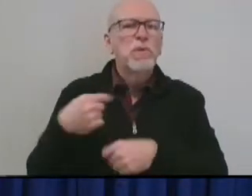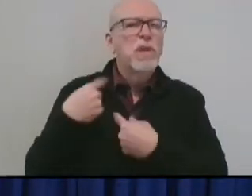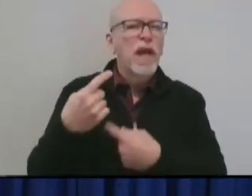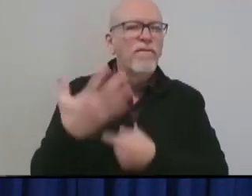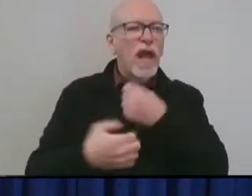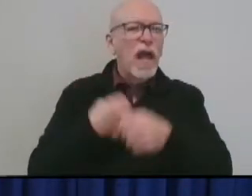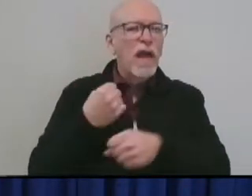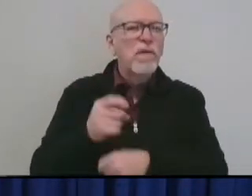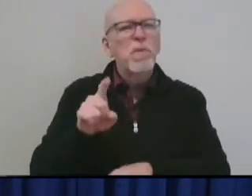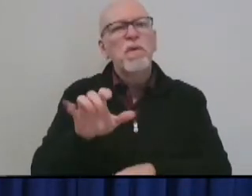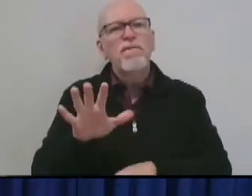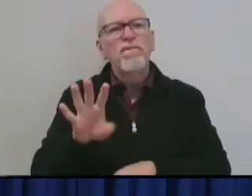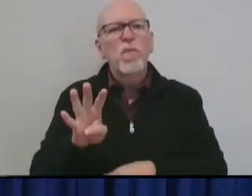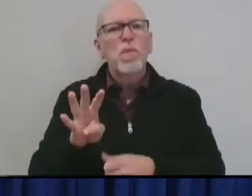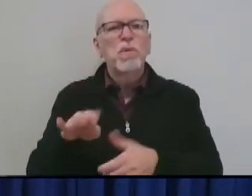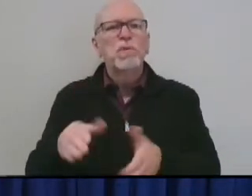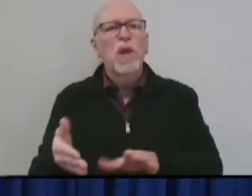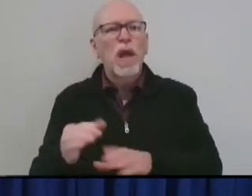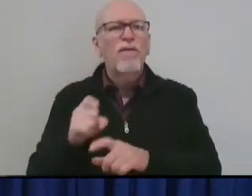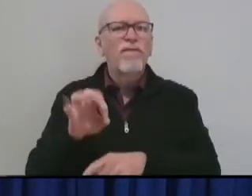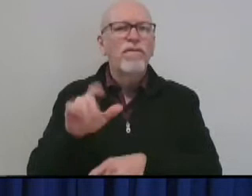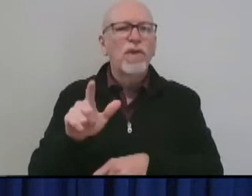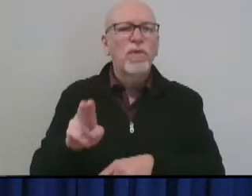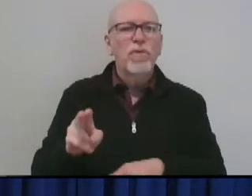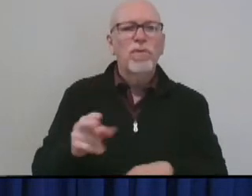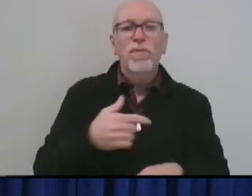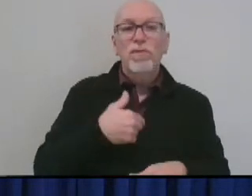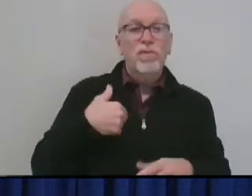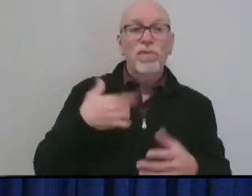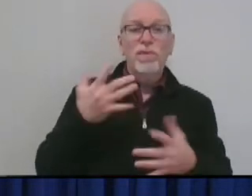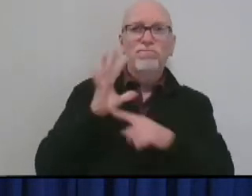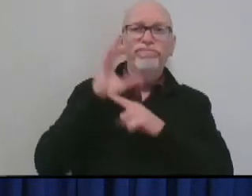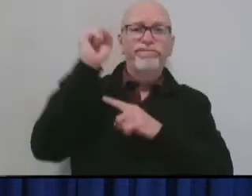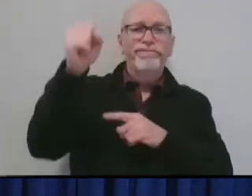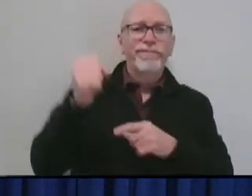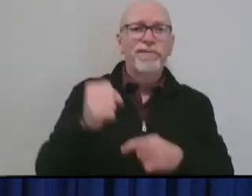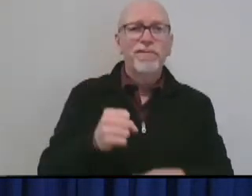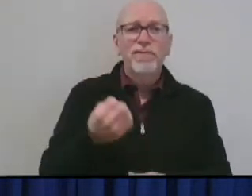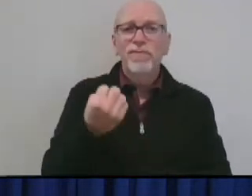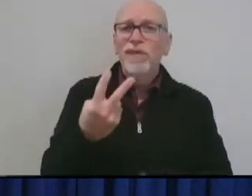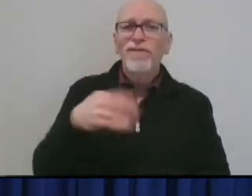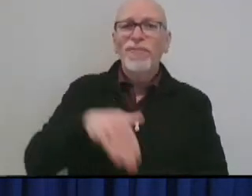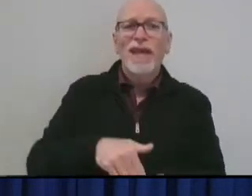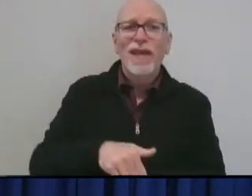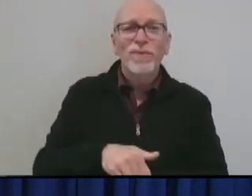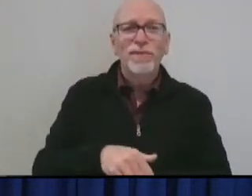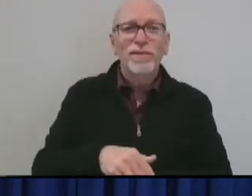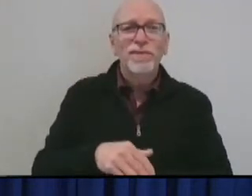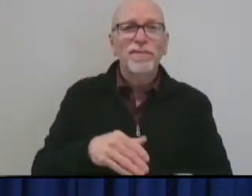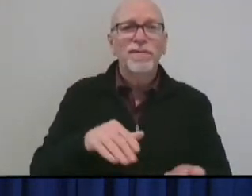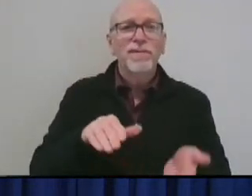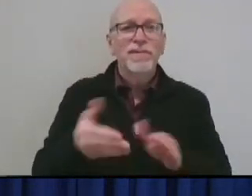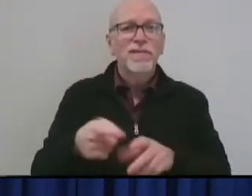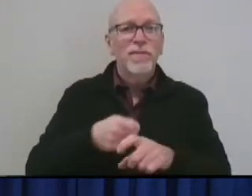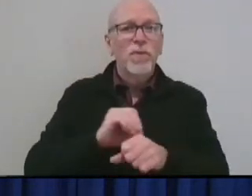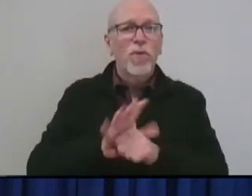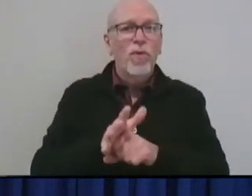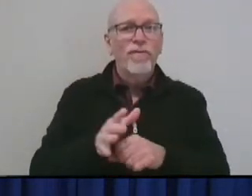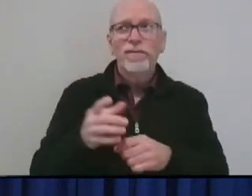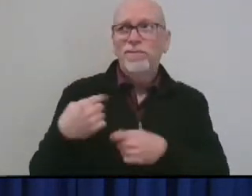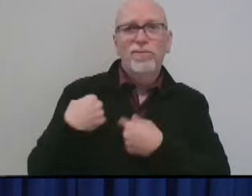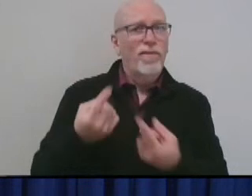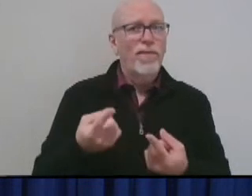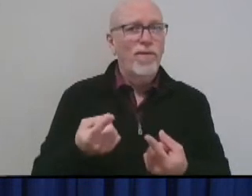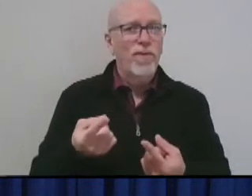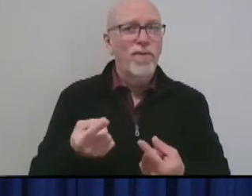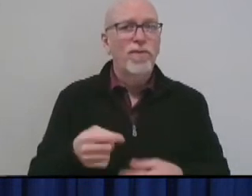We're 12,000. Yeah, we're at 12,000 total as we sit here today,